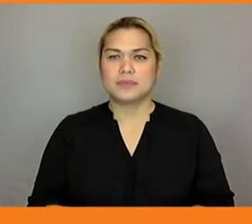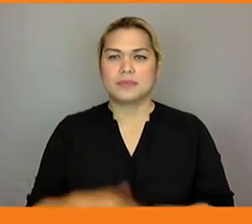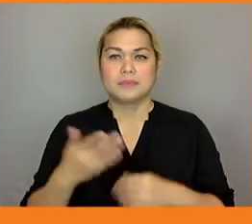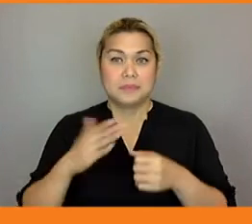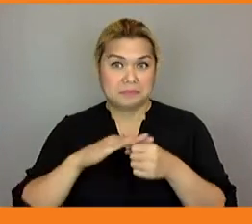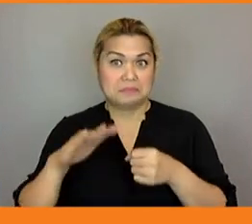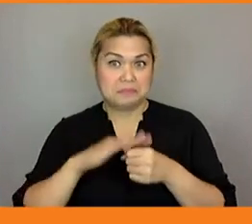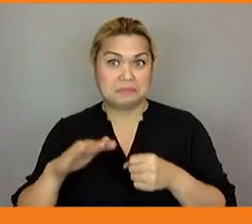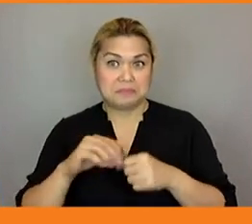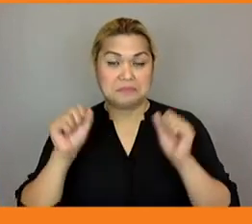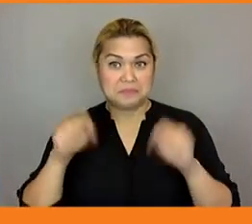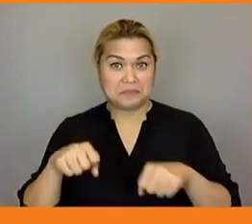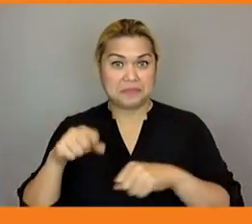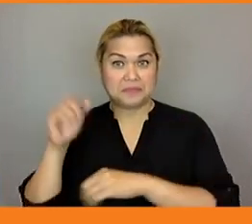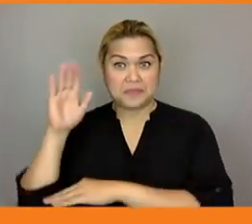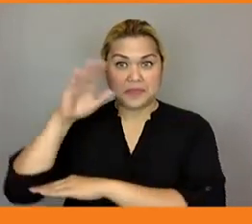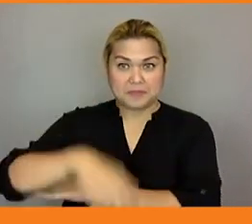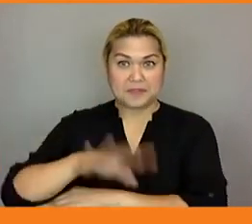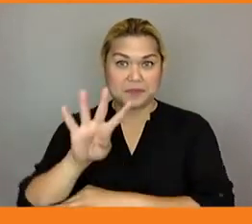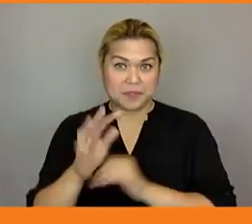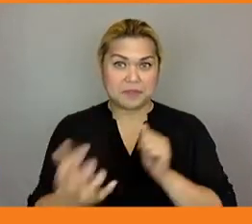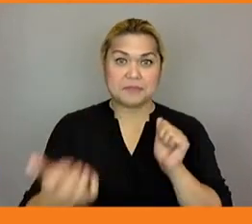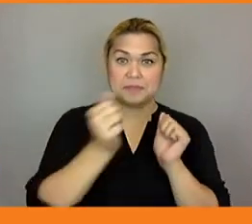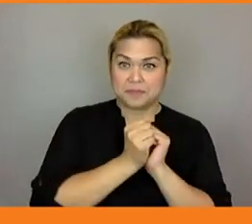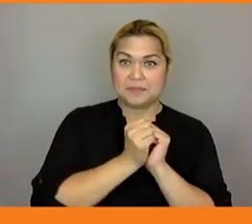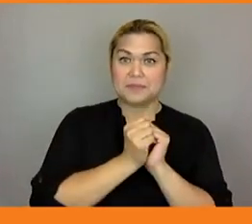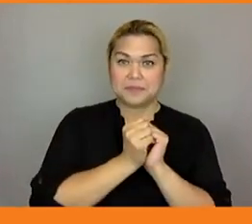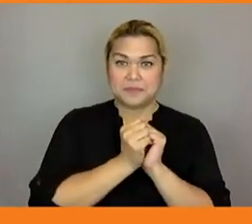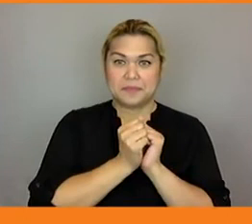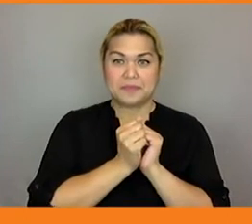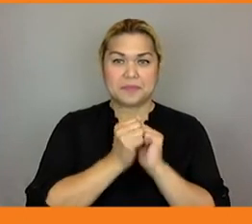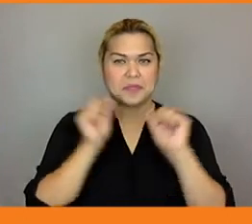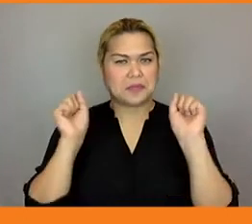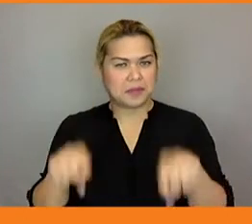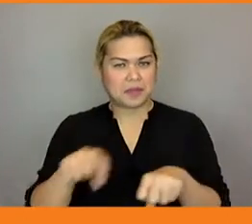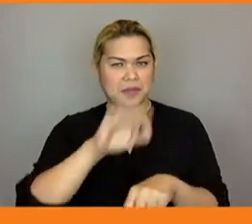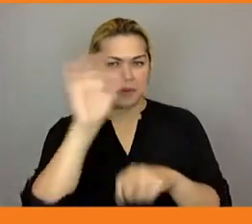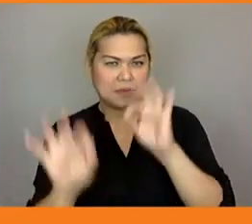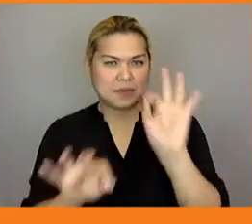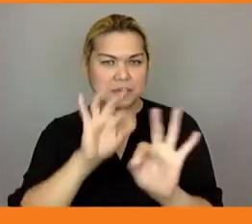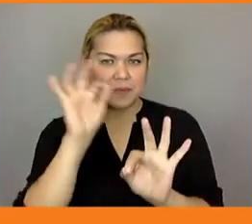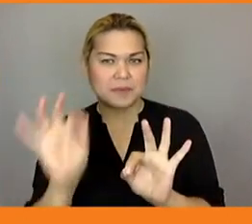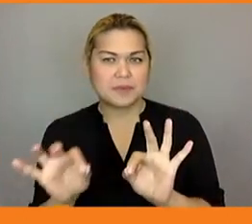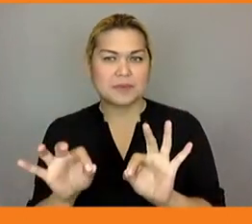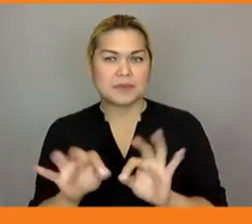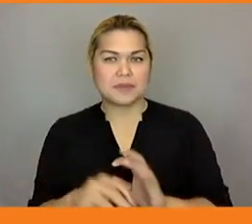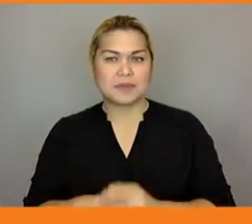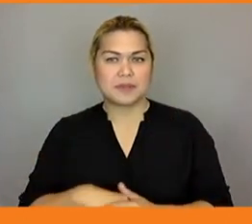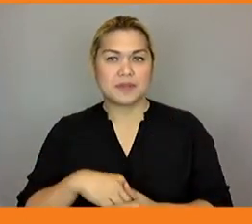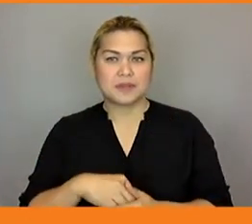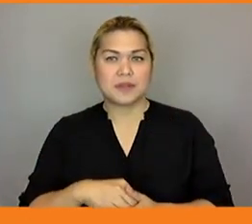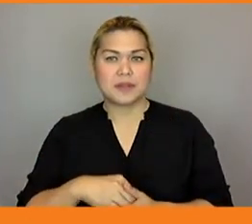further the questions will be discussed there. But the questions Ritu asked, Mr. President, is about the Tanahu Hydropower